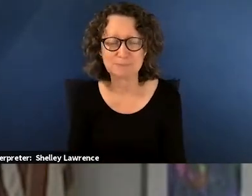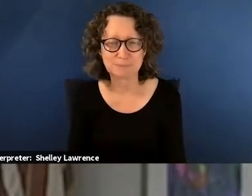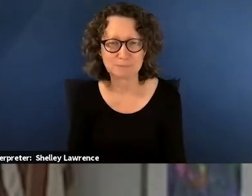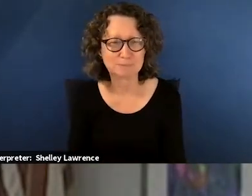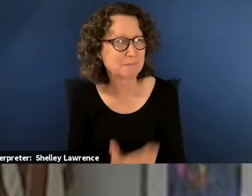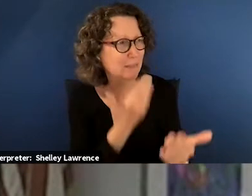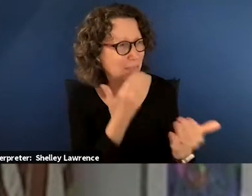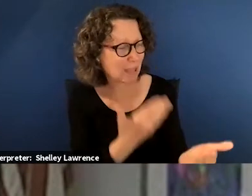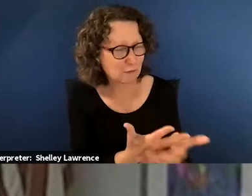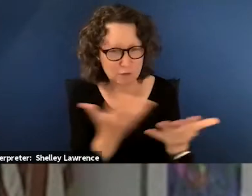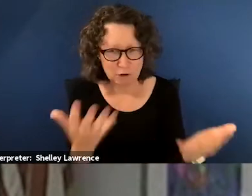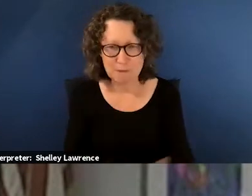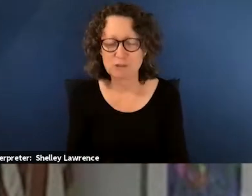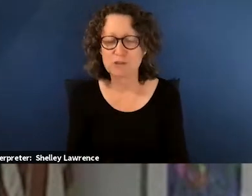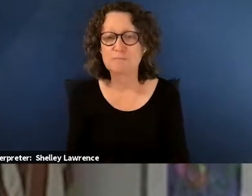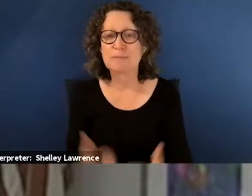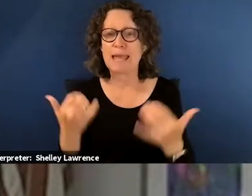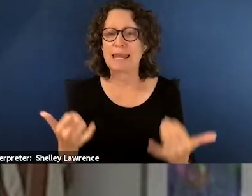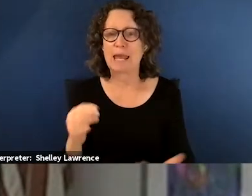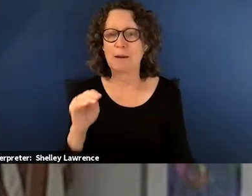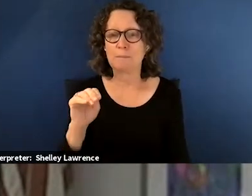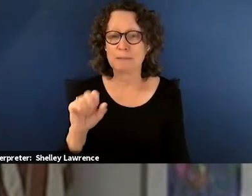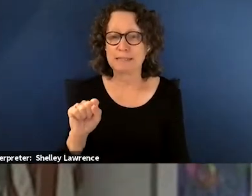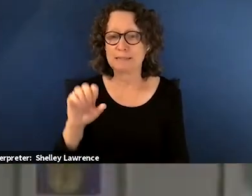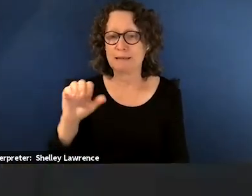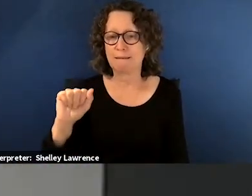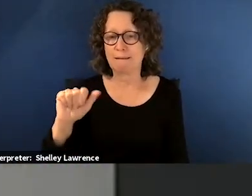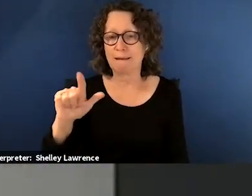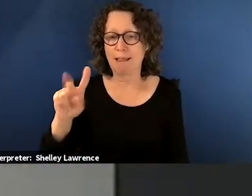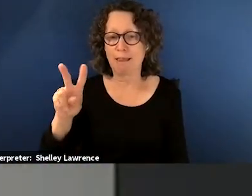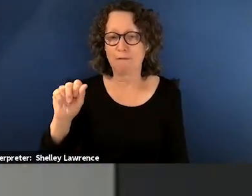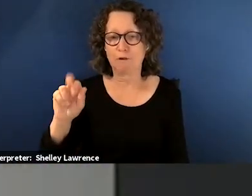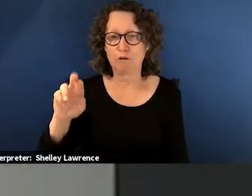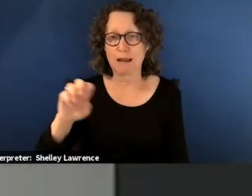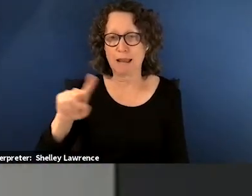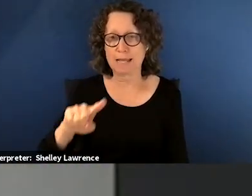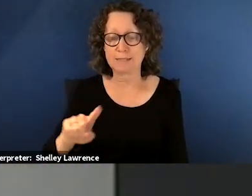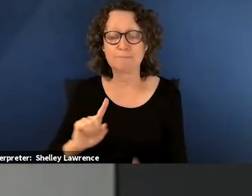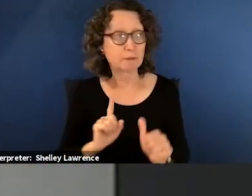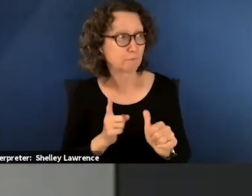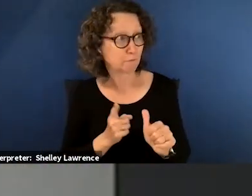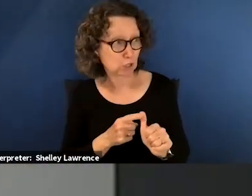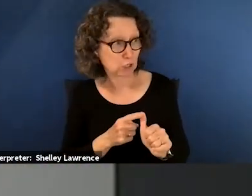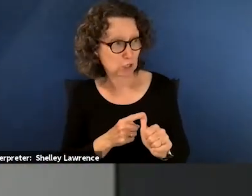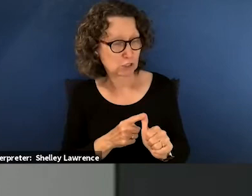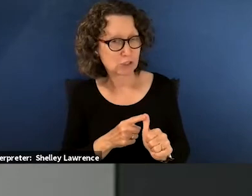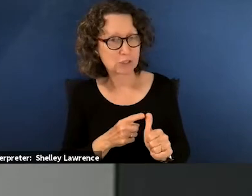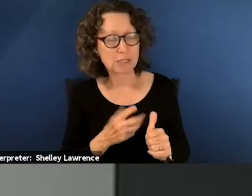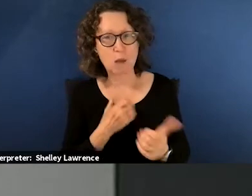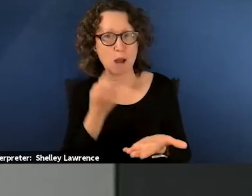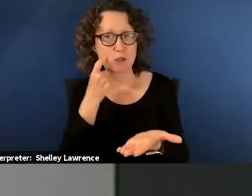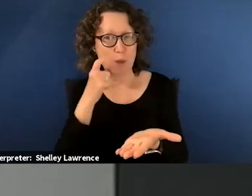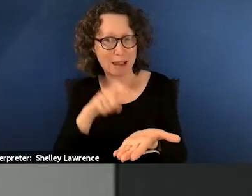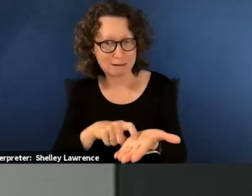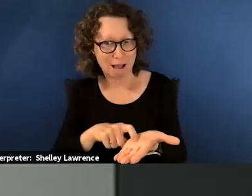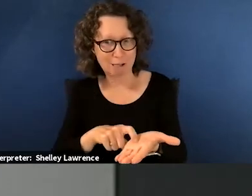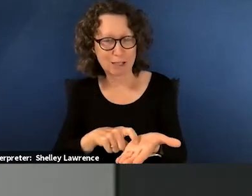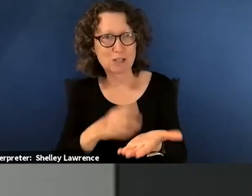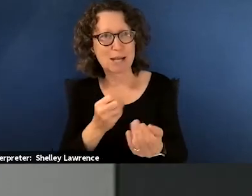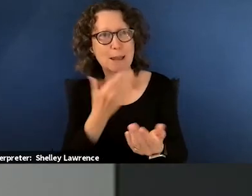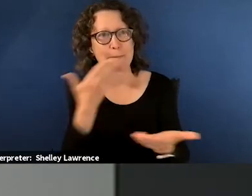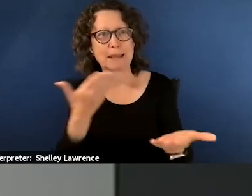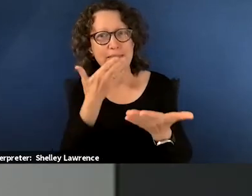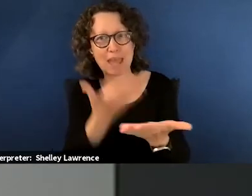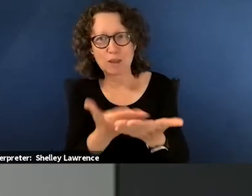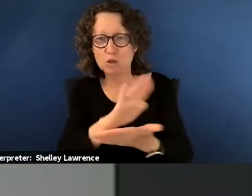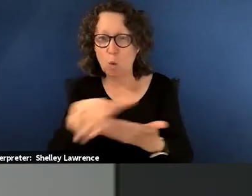Thank you very much. And now, Ms. Alvarez. Thank you. First of all, I'd like to acknowledge and a big thank you to all the